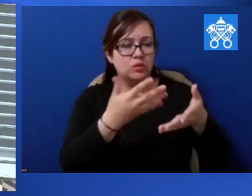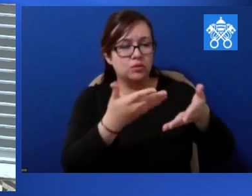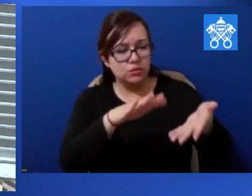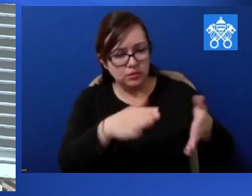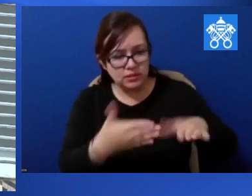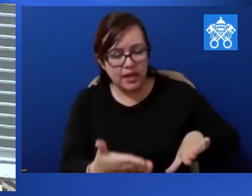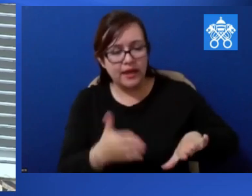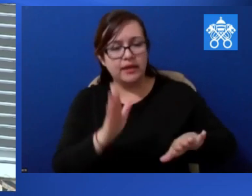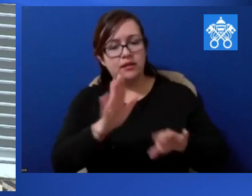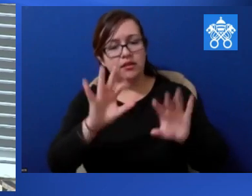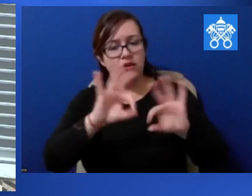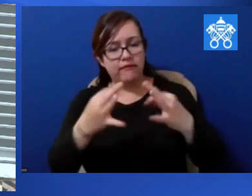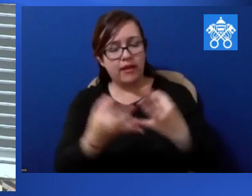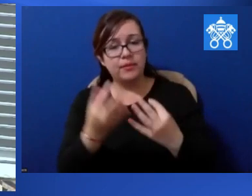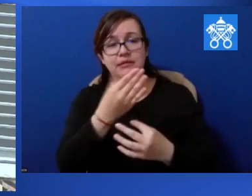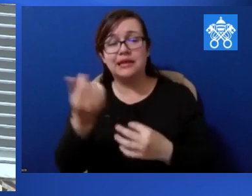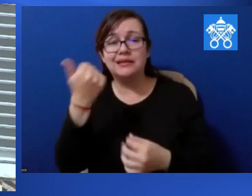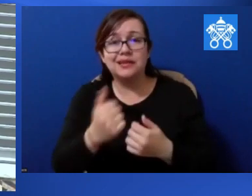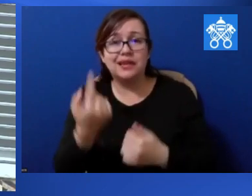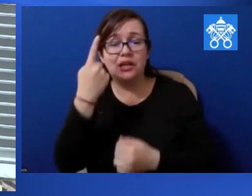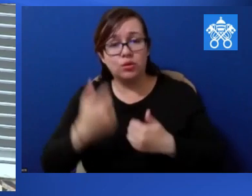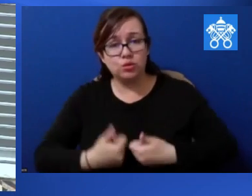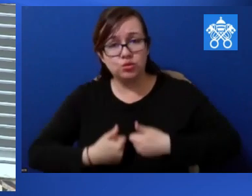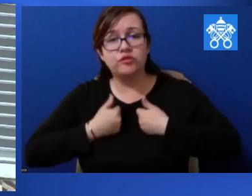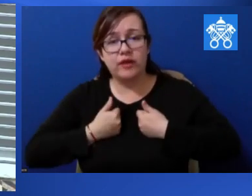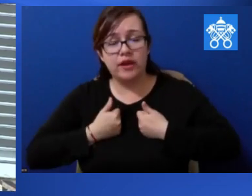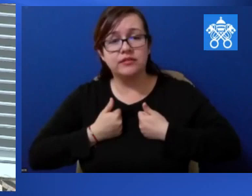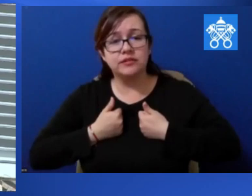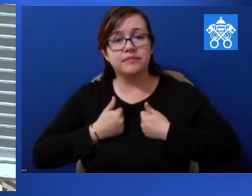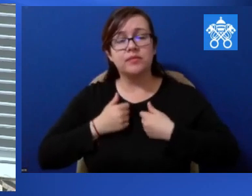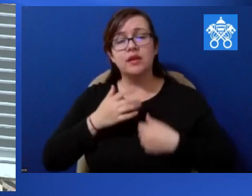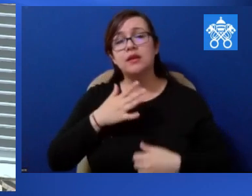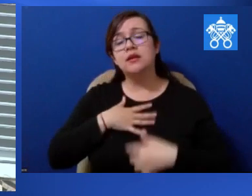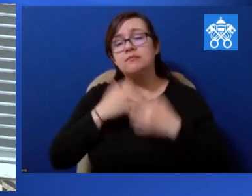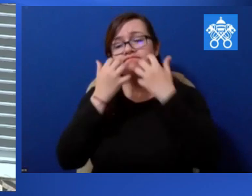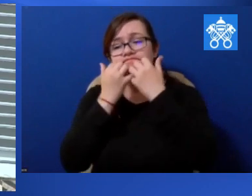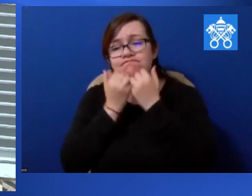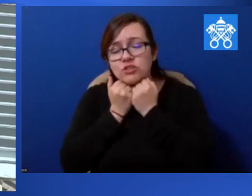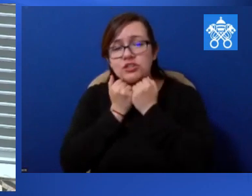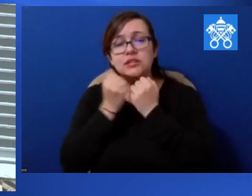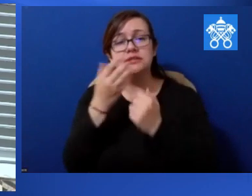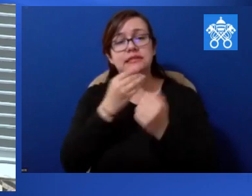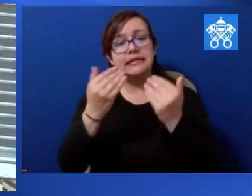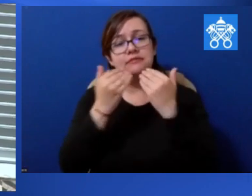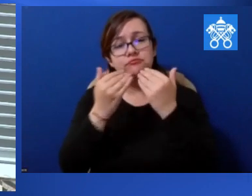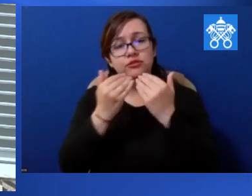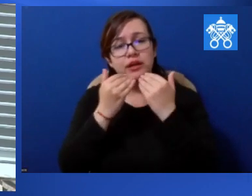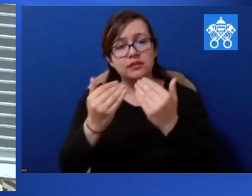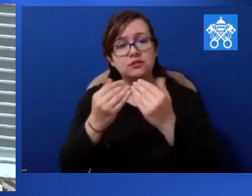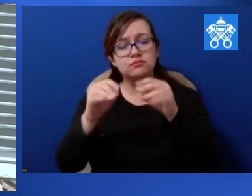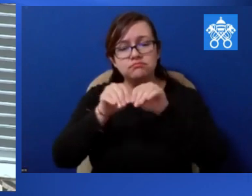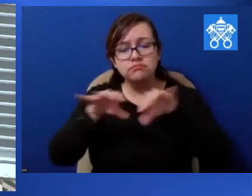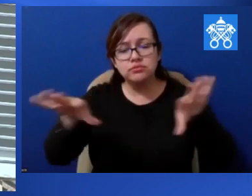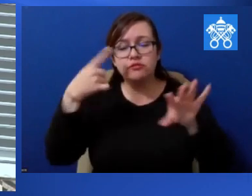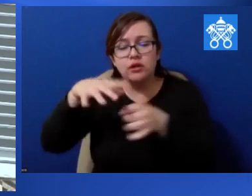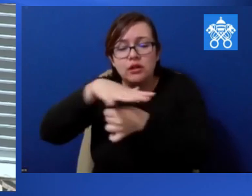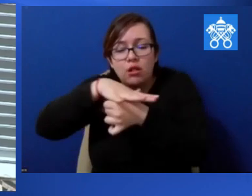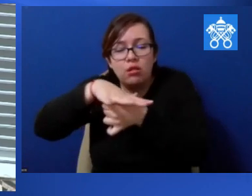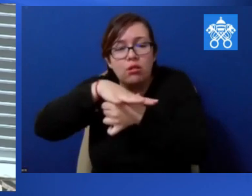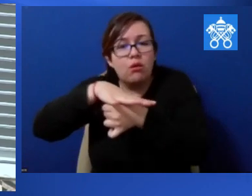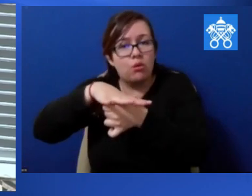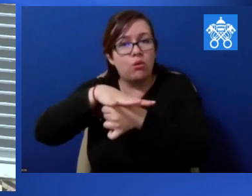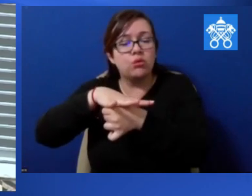who survived. I manifest my appreciation and my gratitude to the local